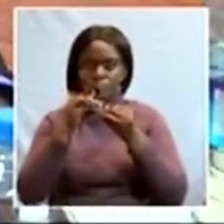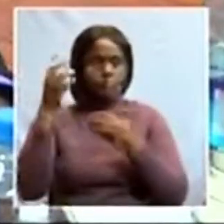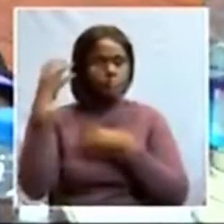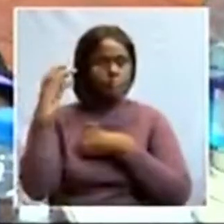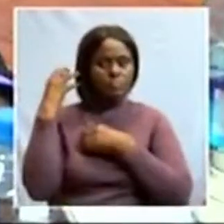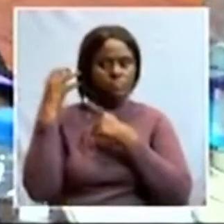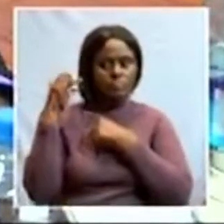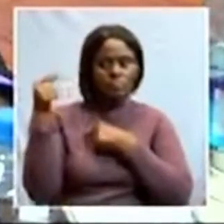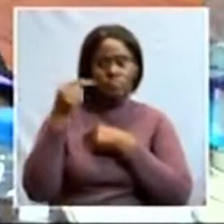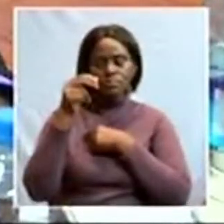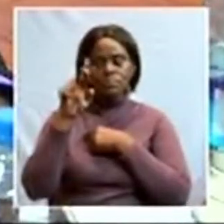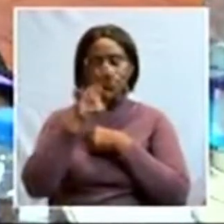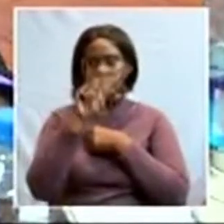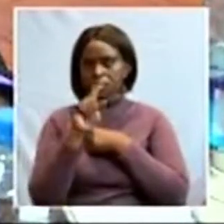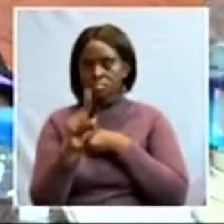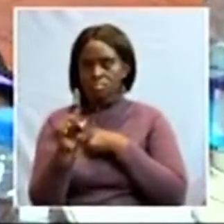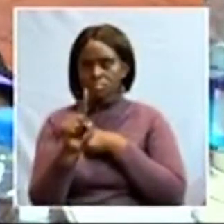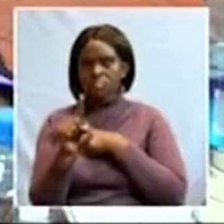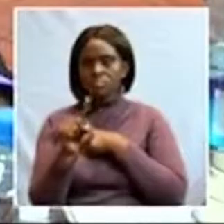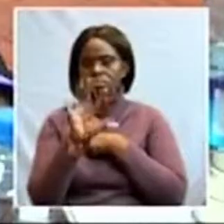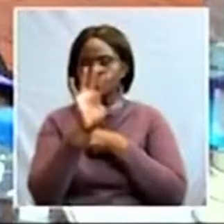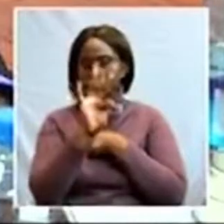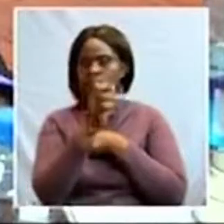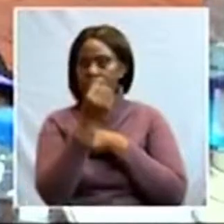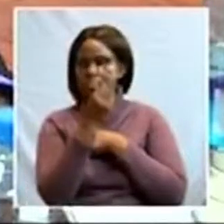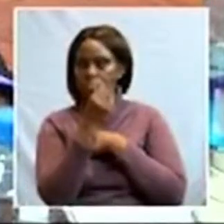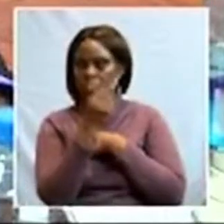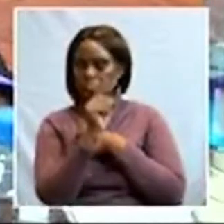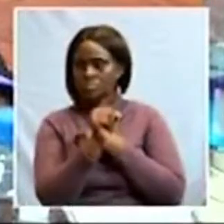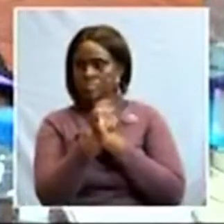Cruiser GRZ 912